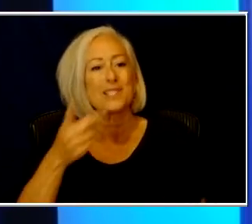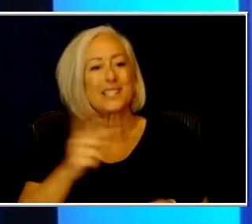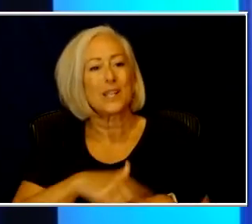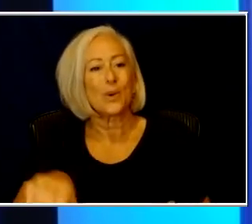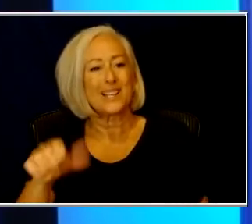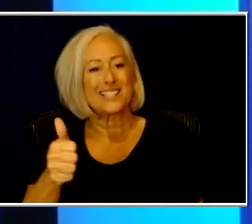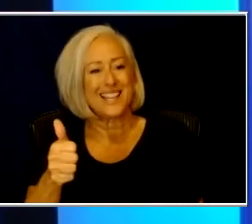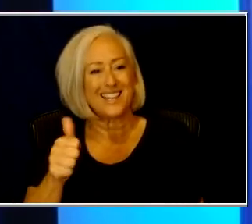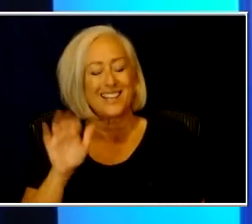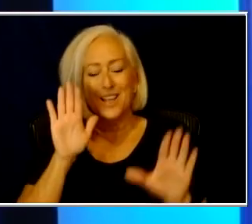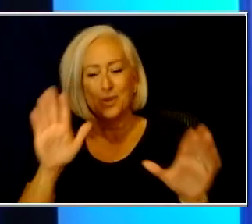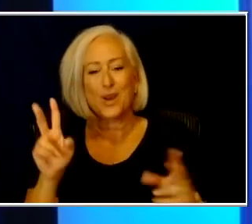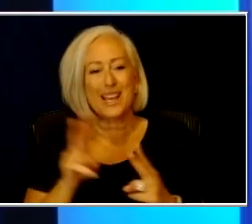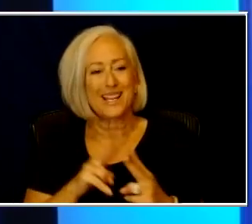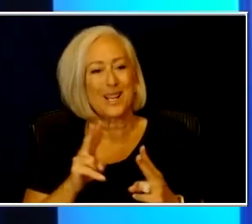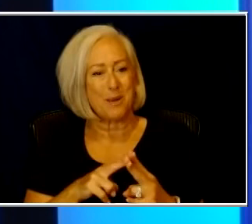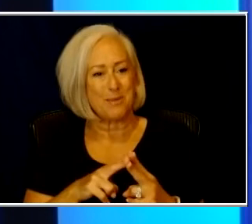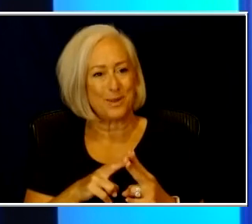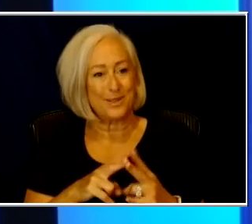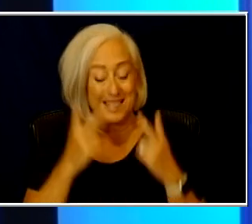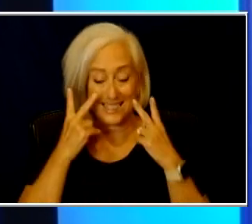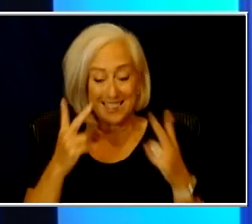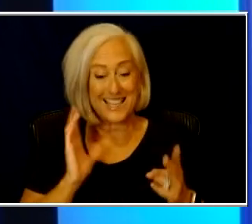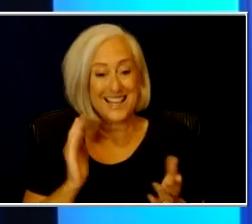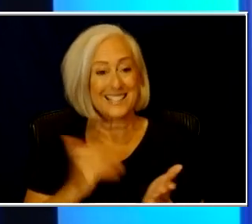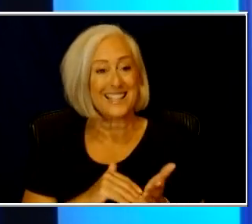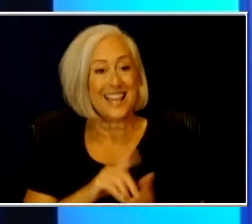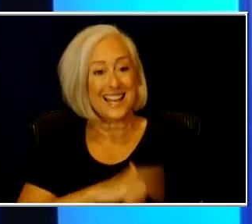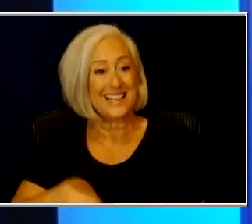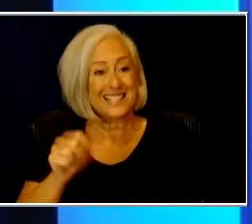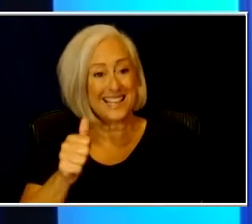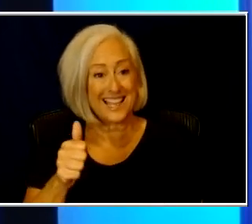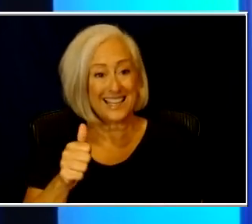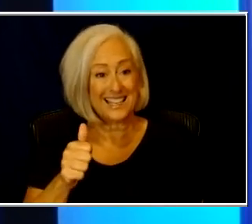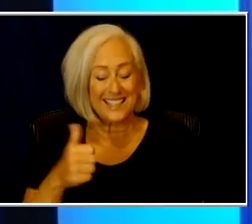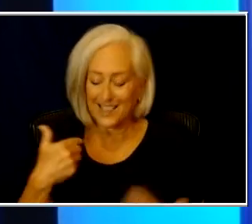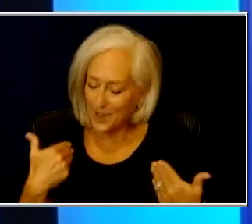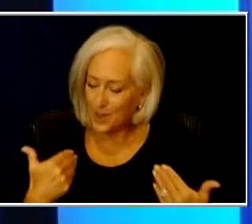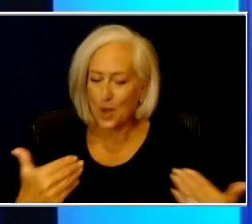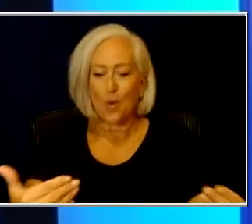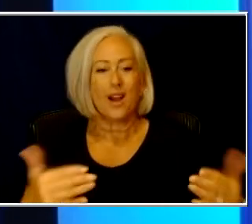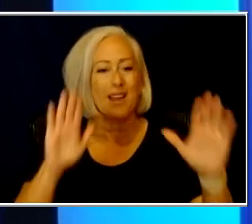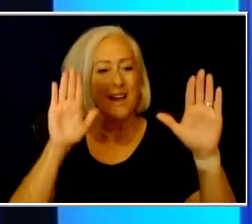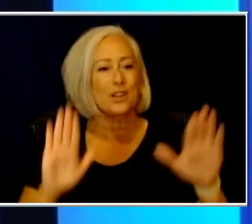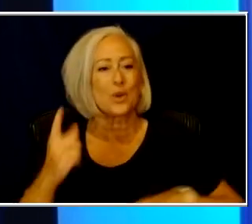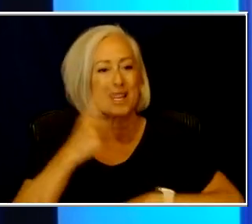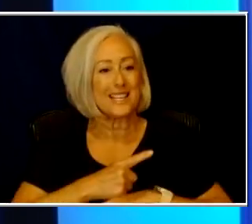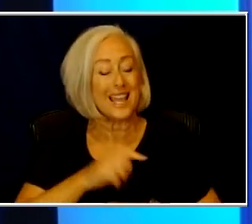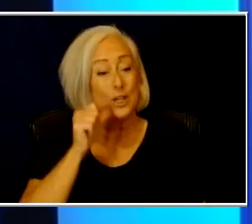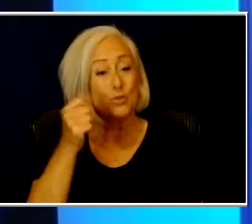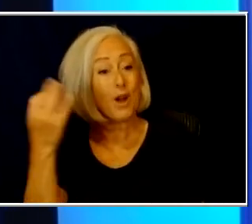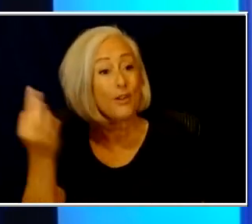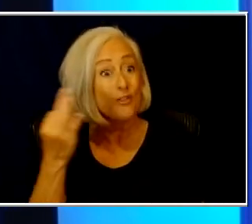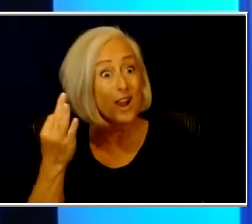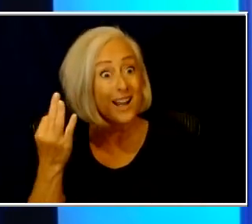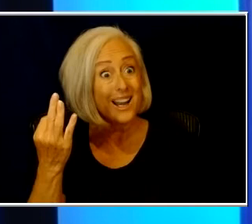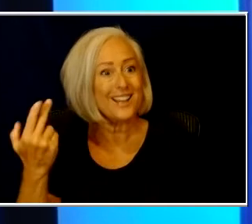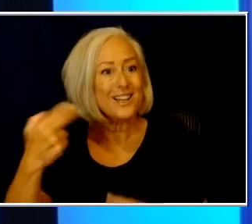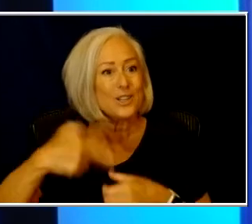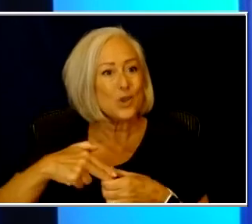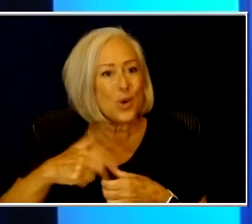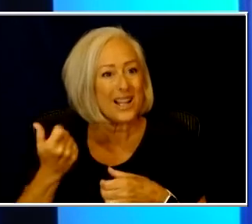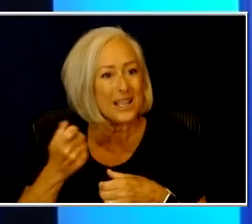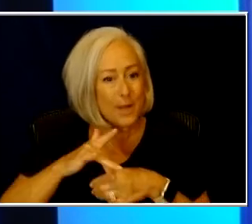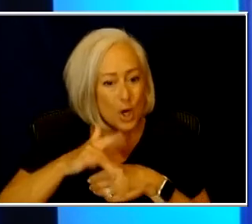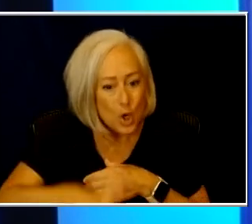today at 10 o'clock. Thanks so much for being with us here, though, today. Go out, make it a great day. Tomorrow is Friday. Be sure to join us a little extra early tomorrow. We're kicking